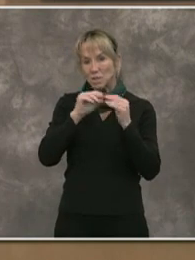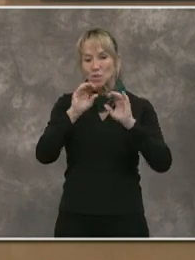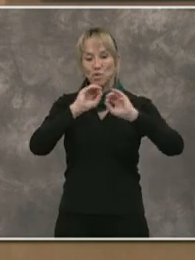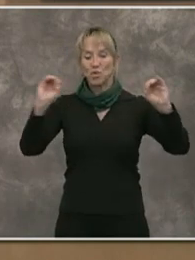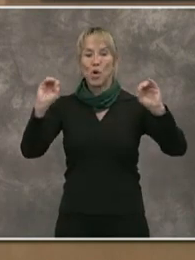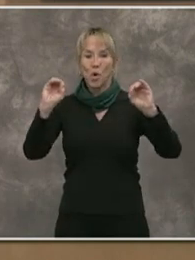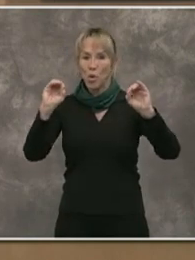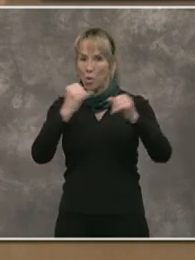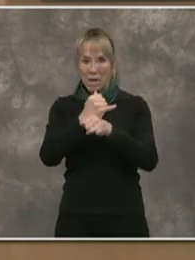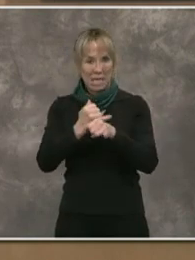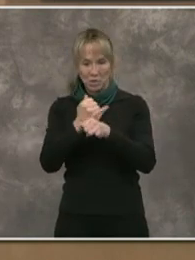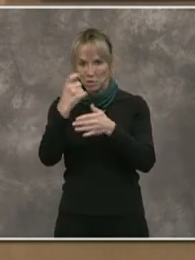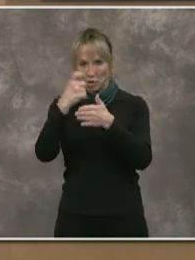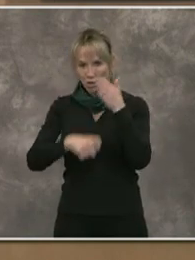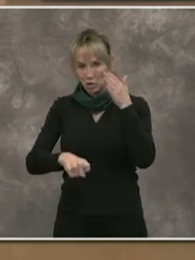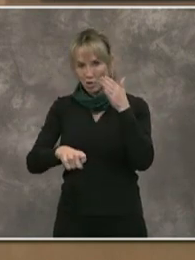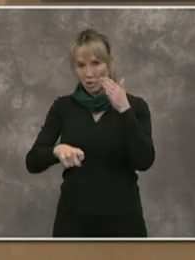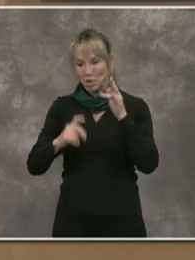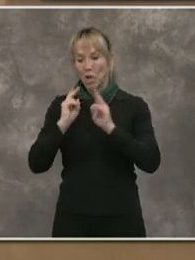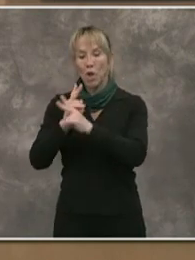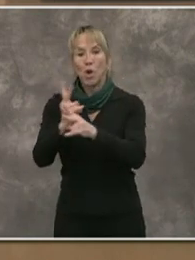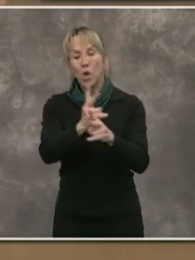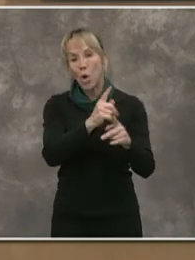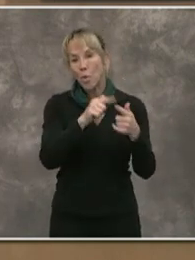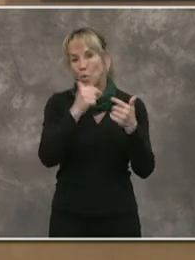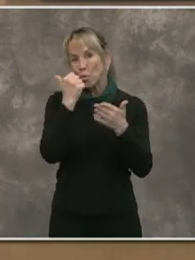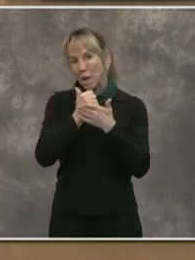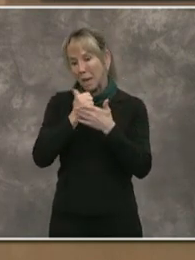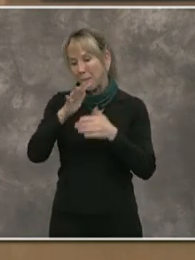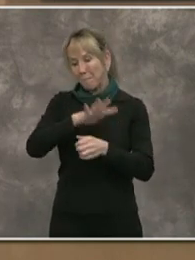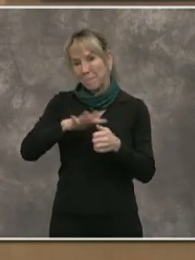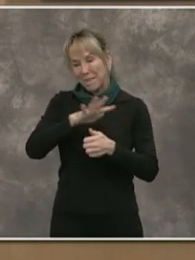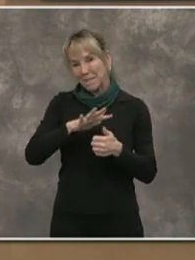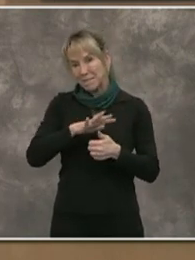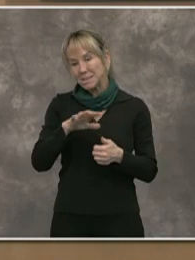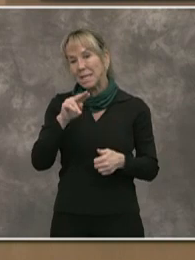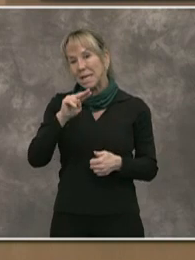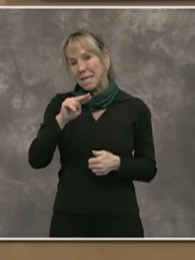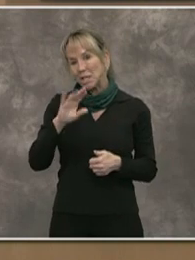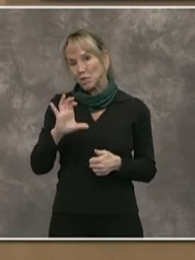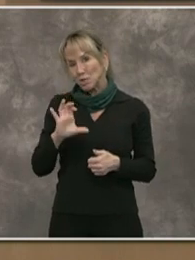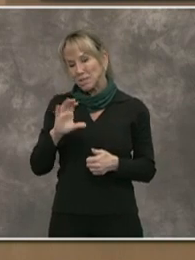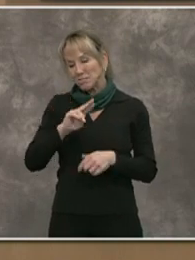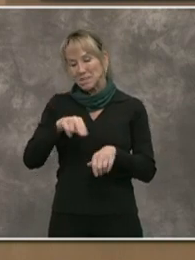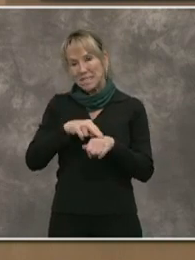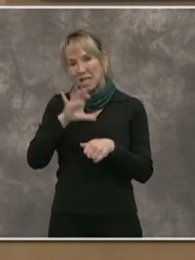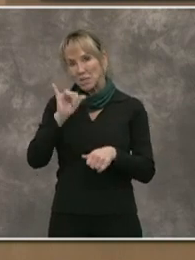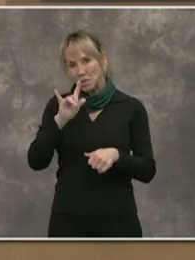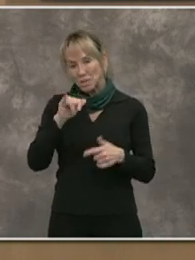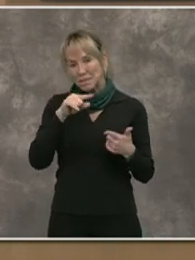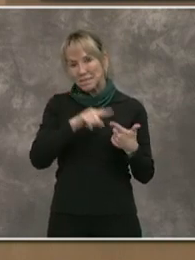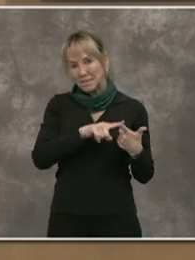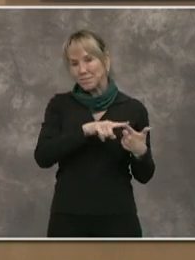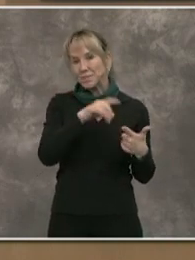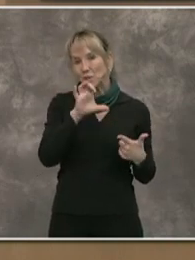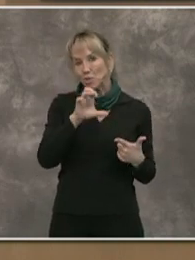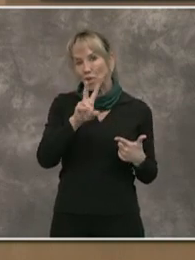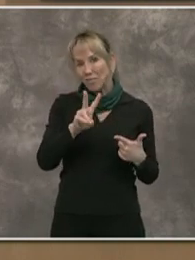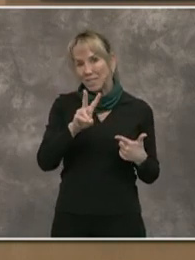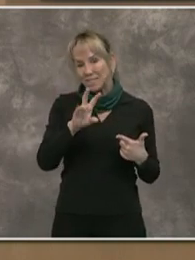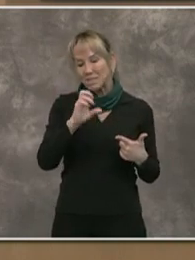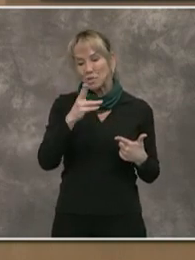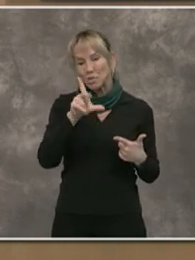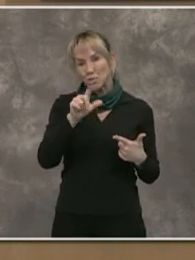to help restaurants in Chula Vista, Imperial Beach, National City, and Coronado stay open. This has been a lifeline for many of these